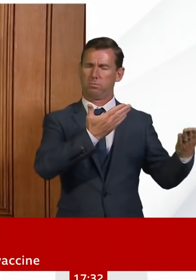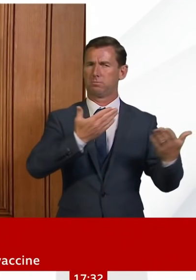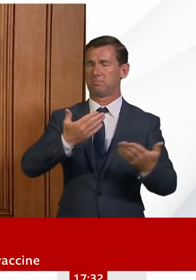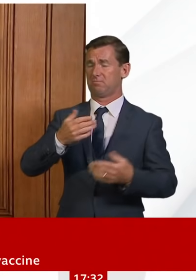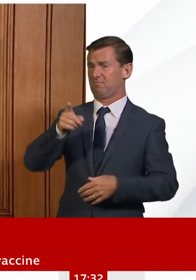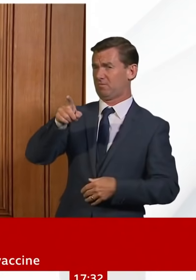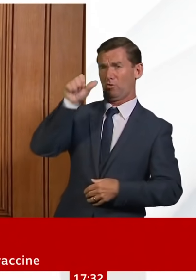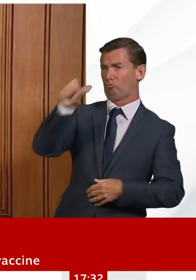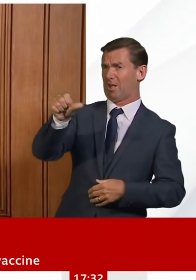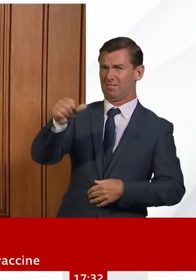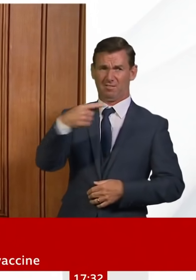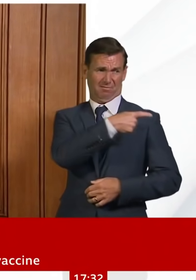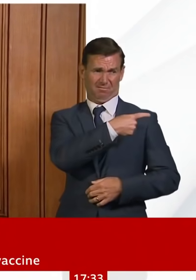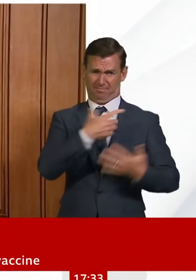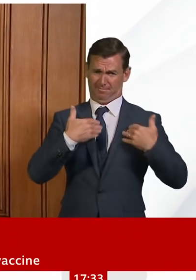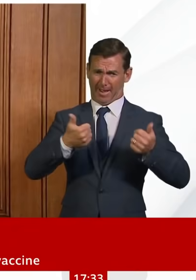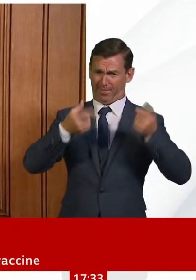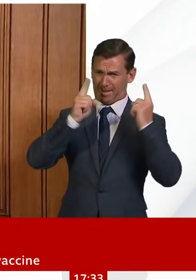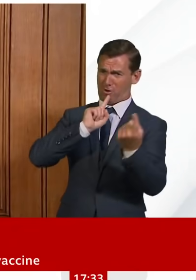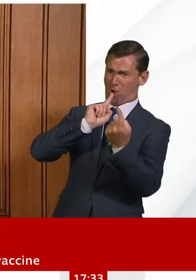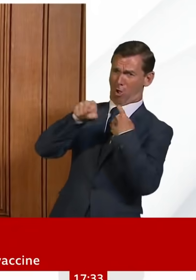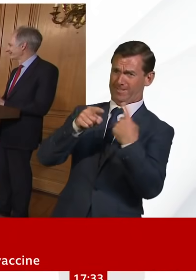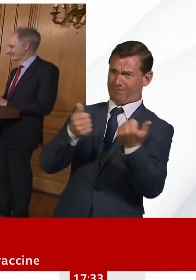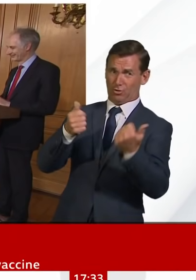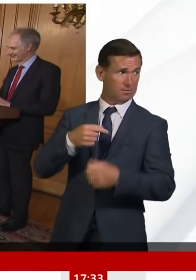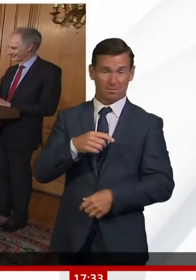the medical question for me. Did I get it right? You